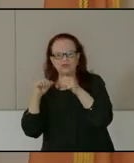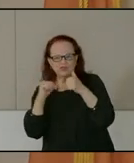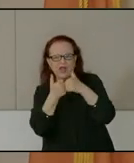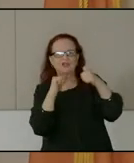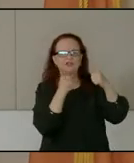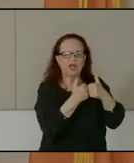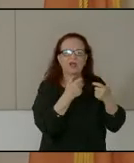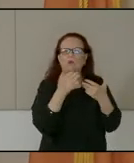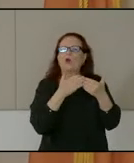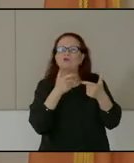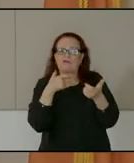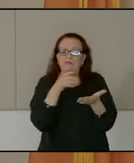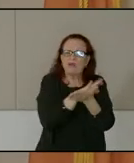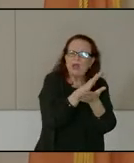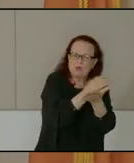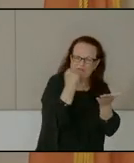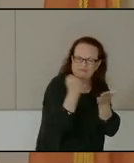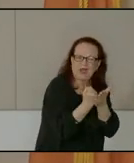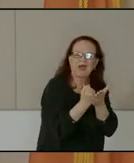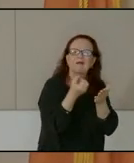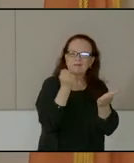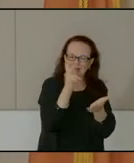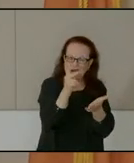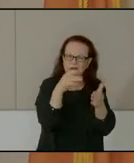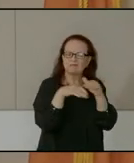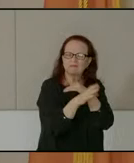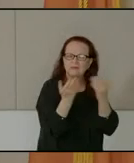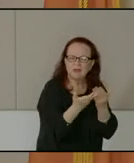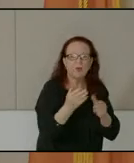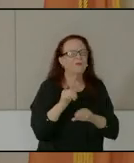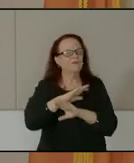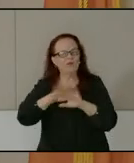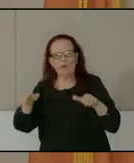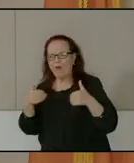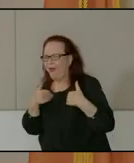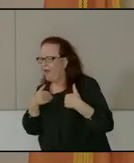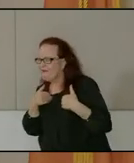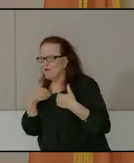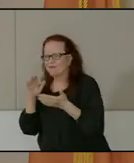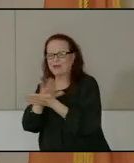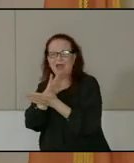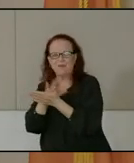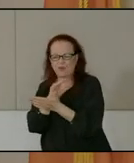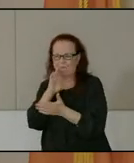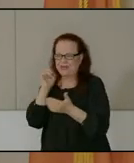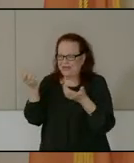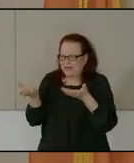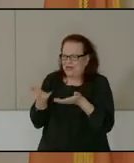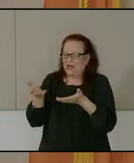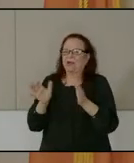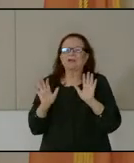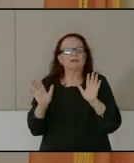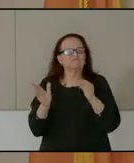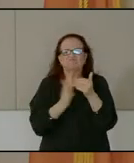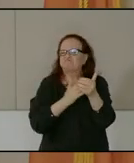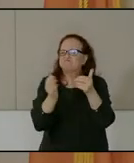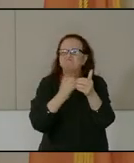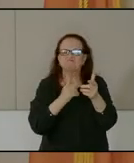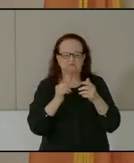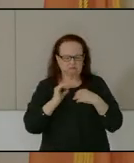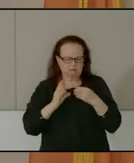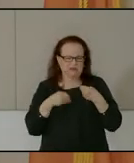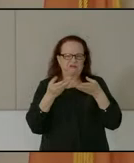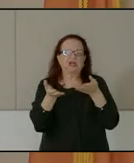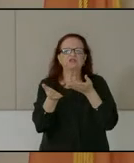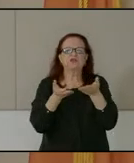you're documented, whether you're undocumented, I think it's important for all of us to understand that the county already provides services to a